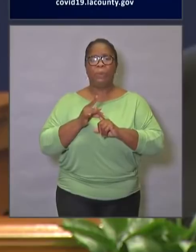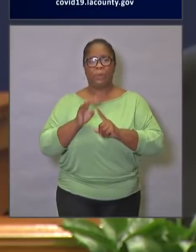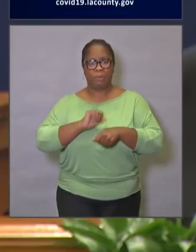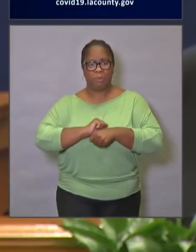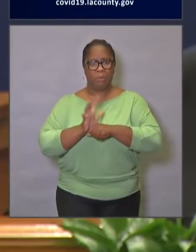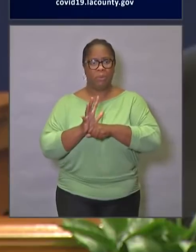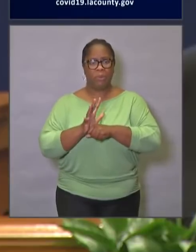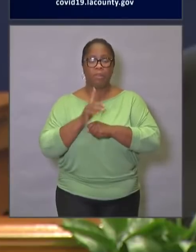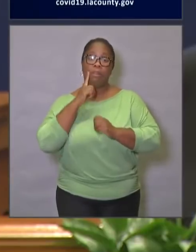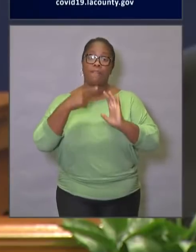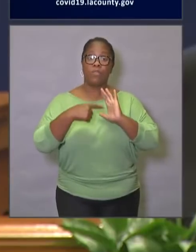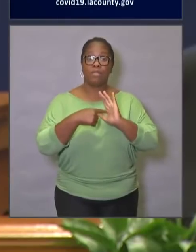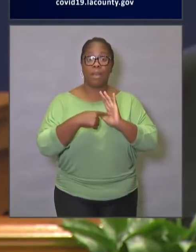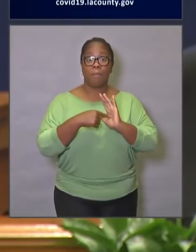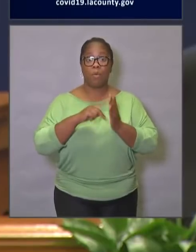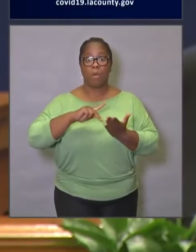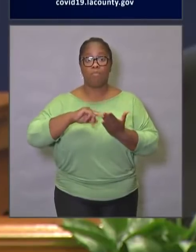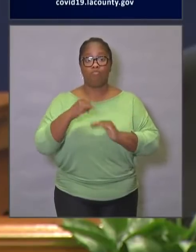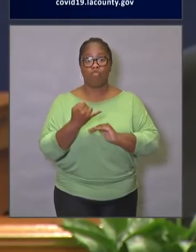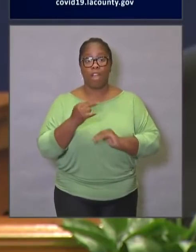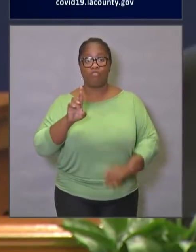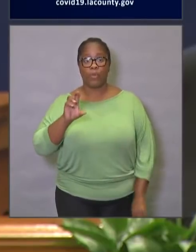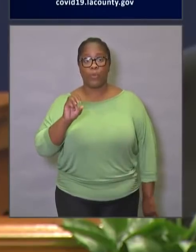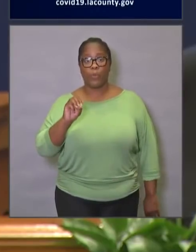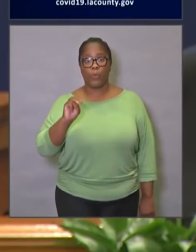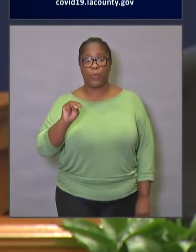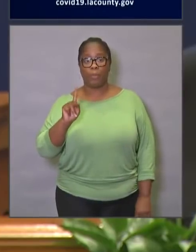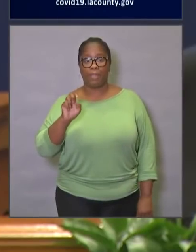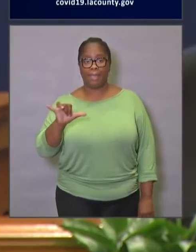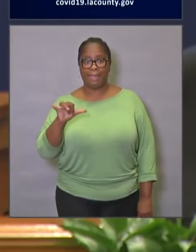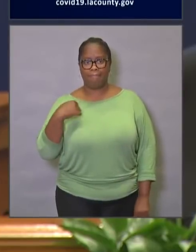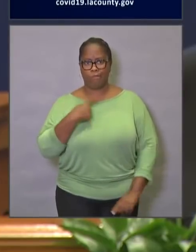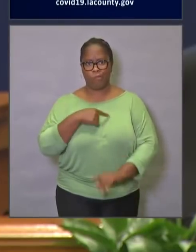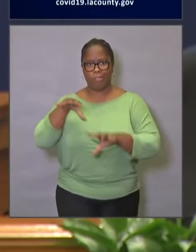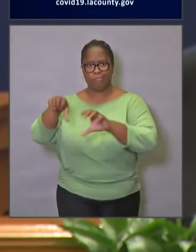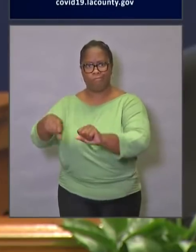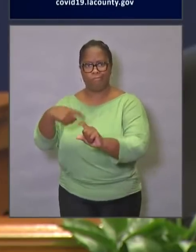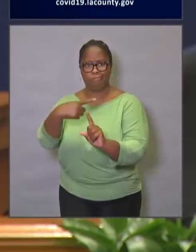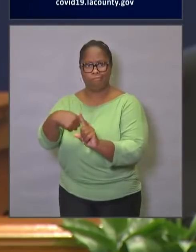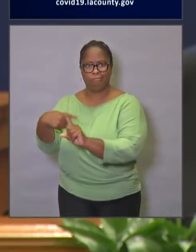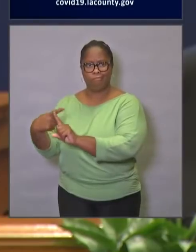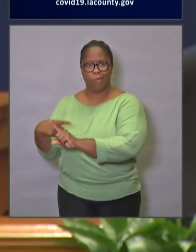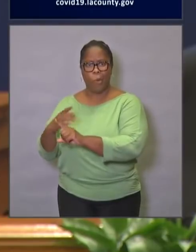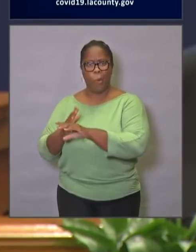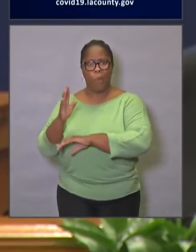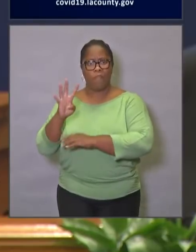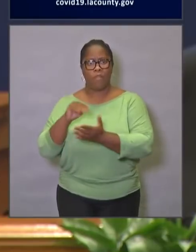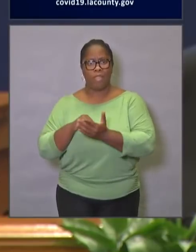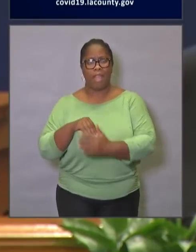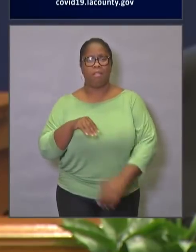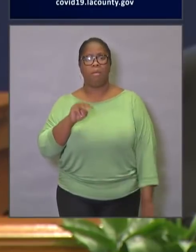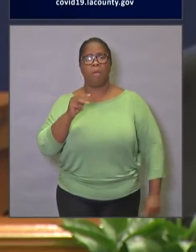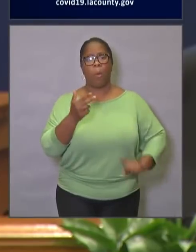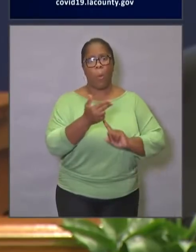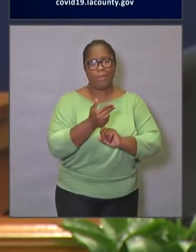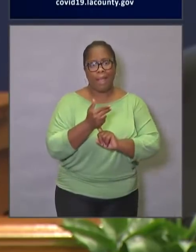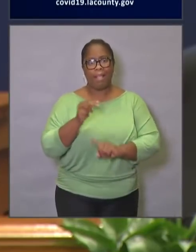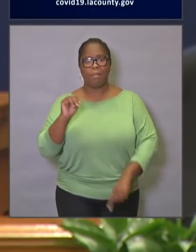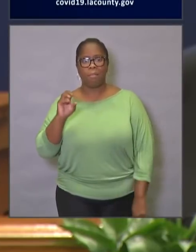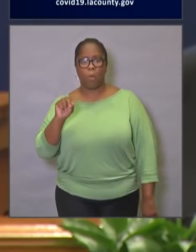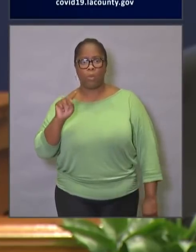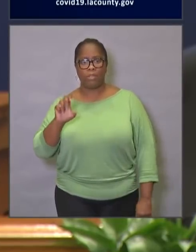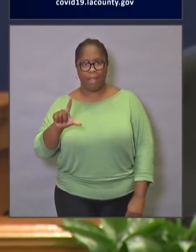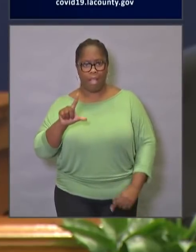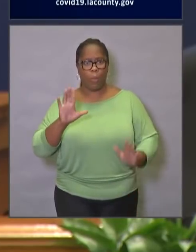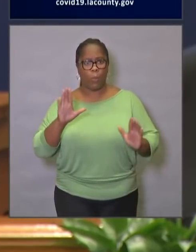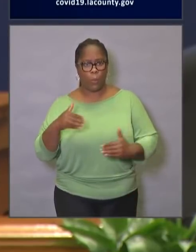like Project Roomkey. In addition to leasing more than 4,000 hotel-motel rooms countywide, our providers and health departments